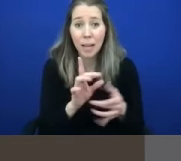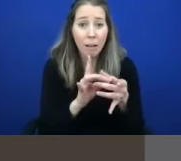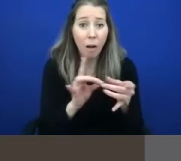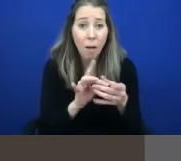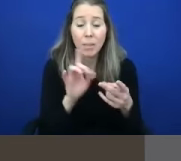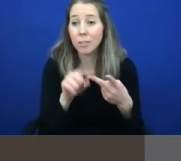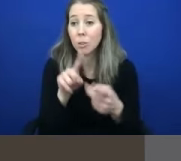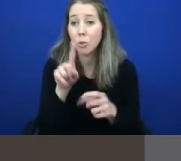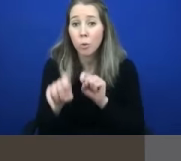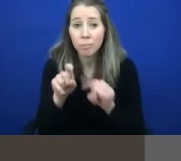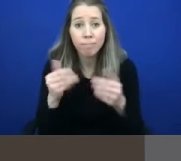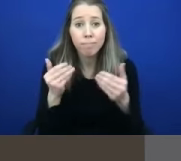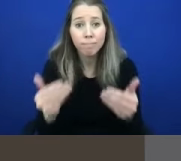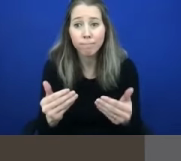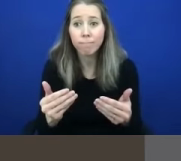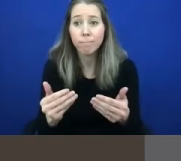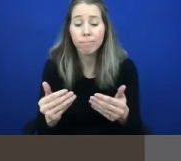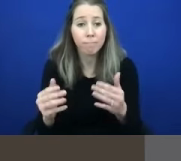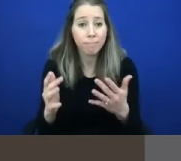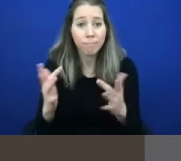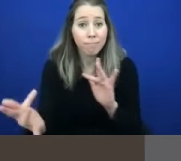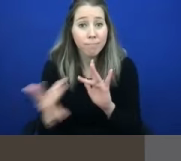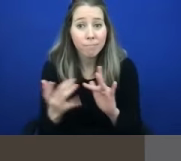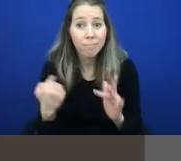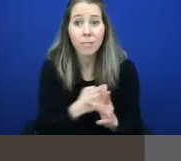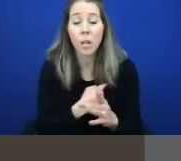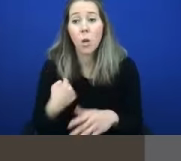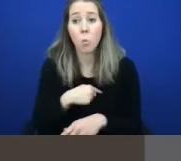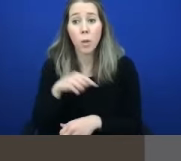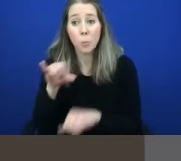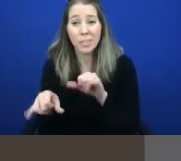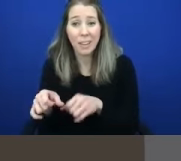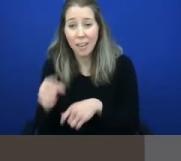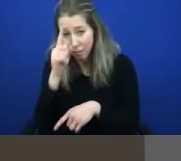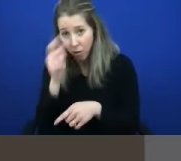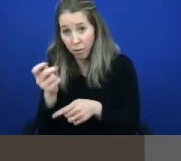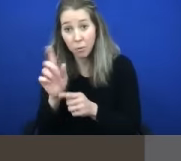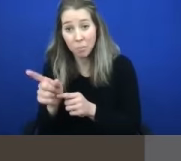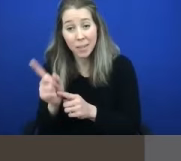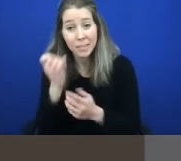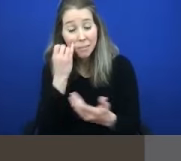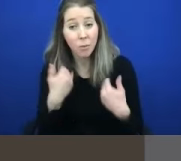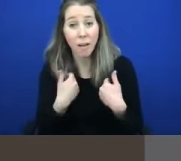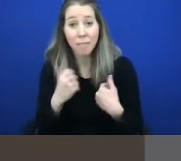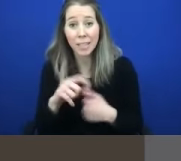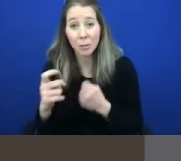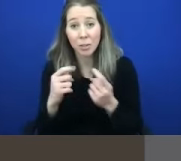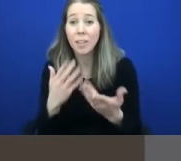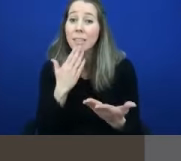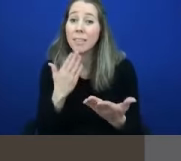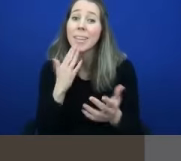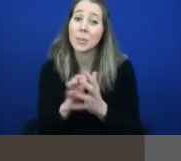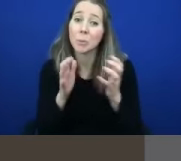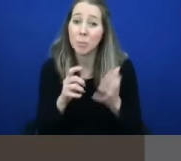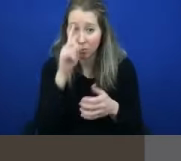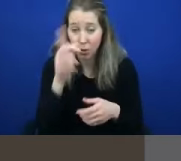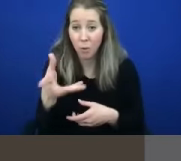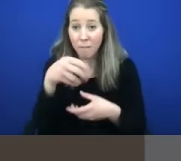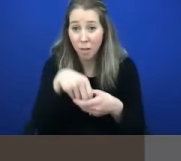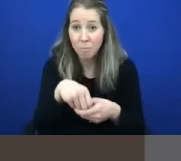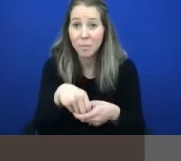questions, feel free to chime in. Denise and I will hang out for a minute as well if anybody has any questions, but thank you so much for your Thank you. participation.